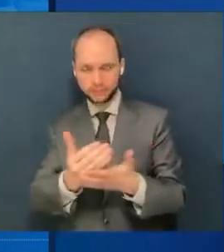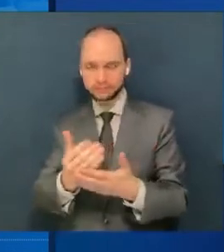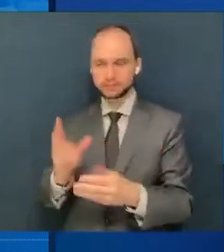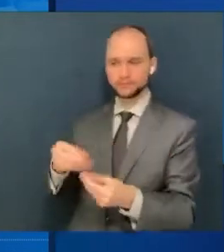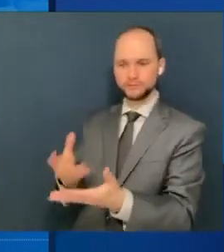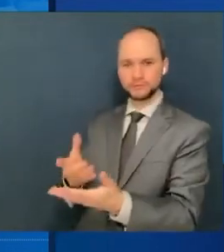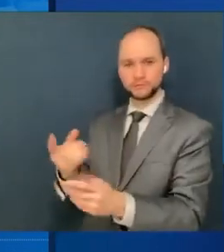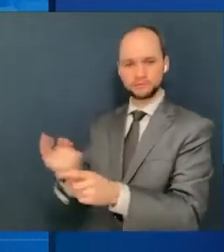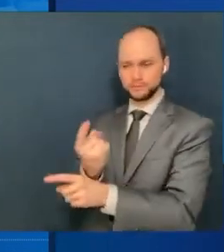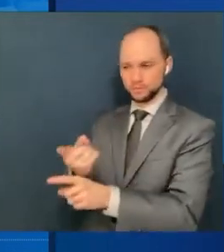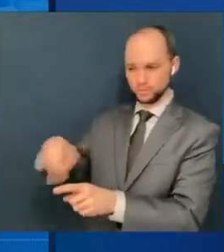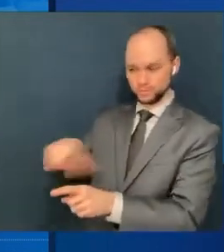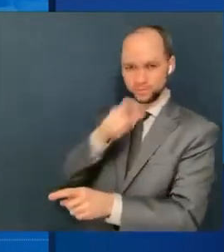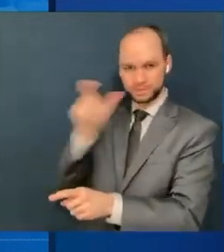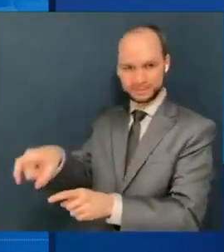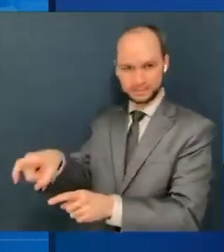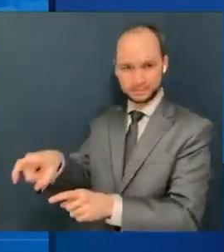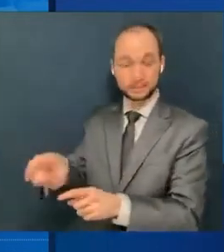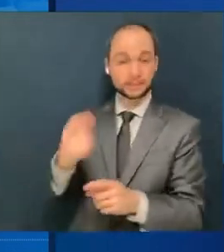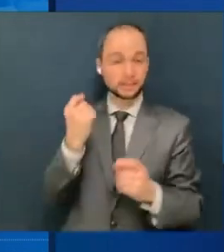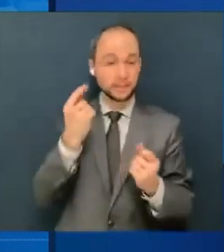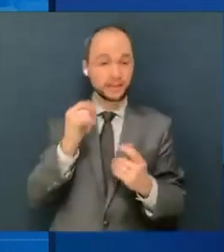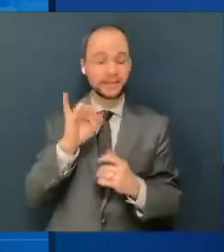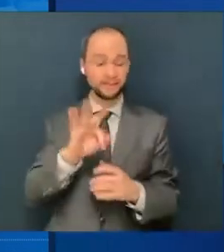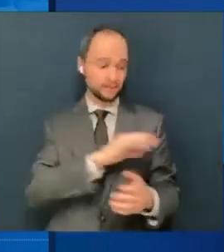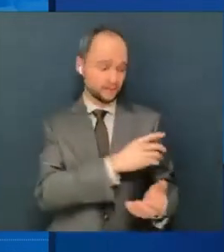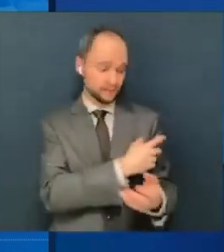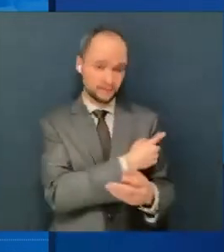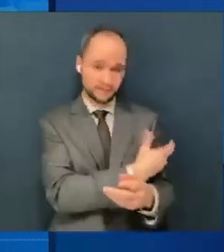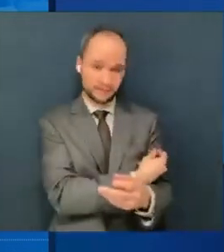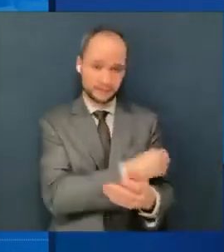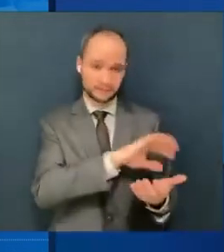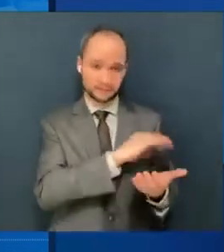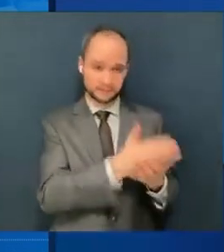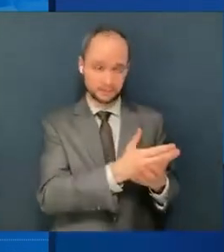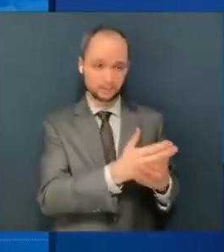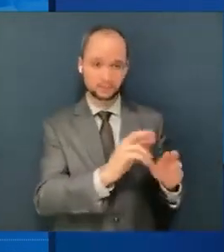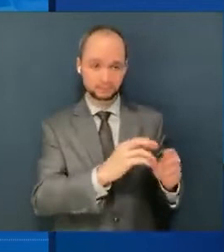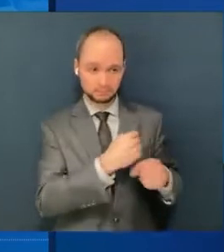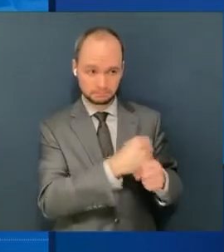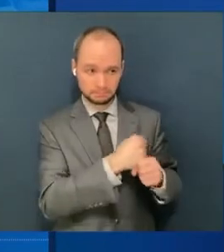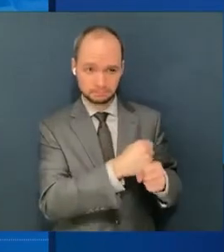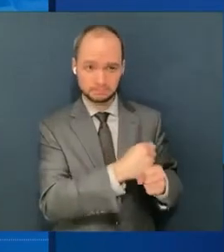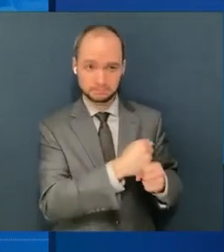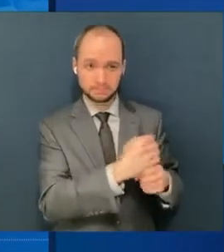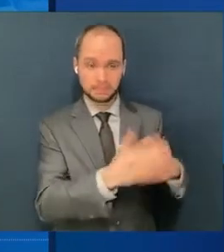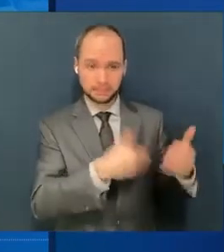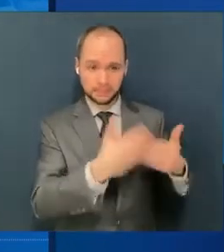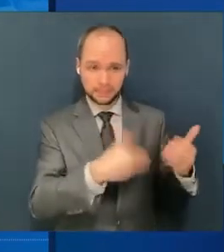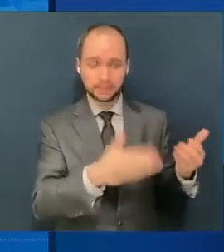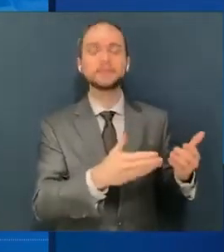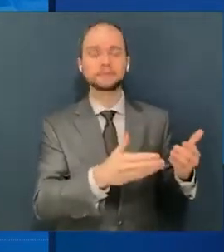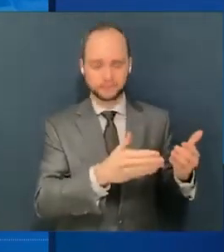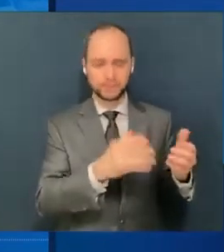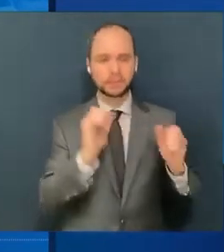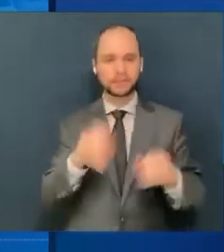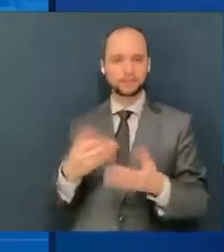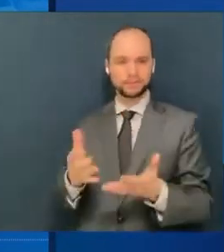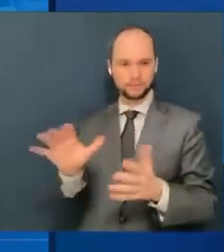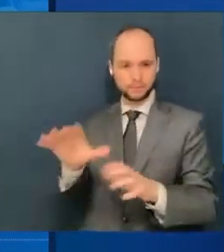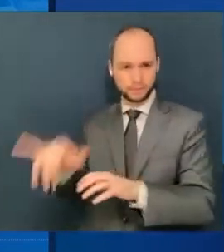supply of vaccines continues to flow. That is why COVAX recently launched its pandemic vaccine pool